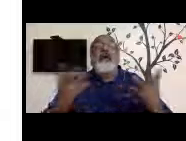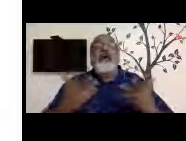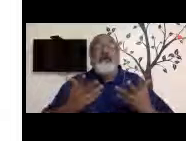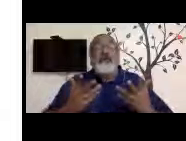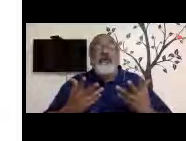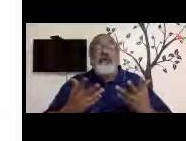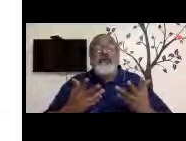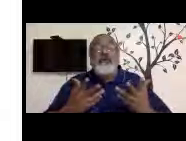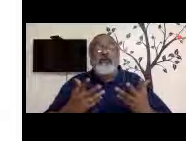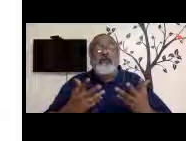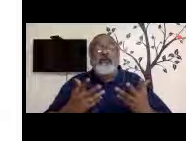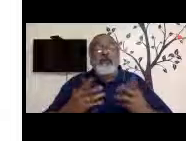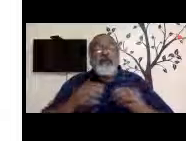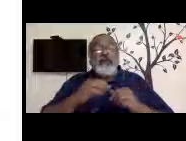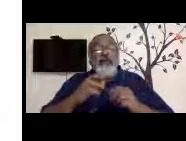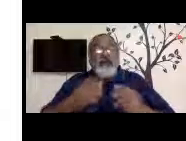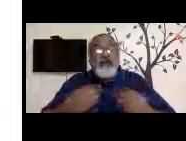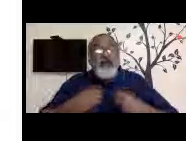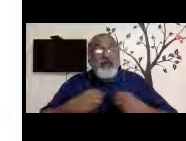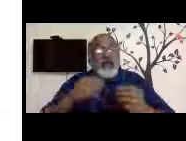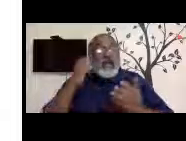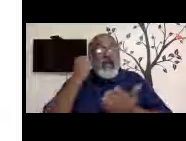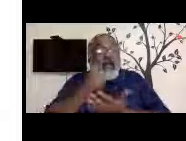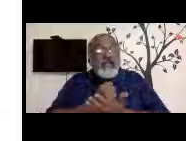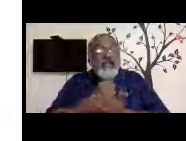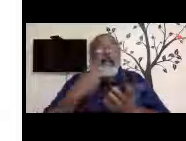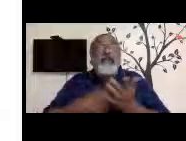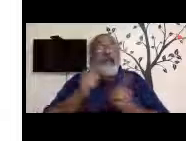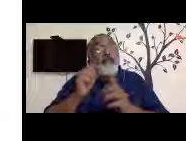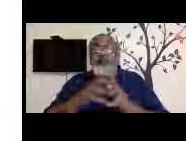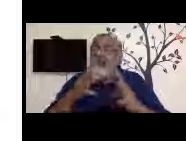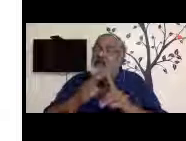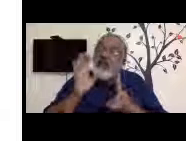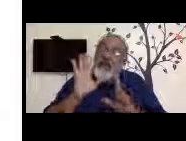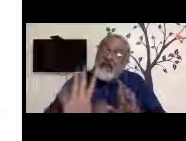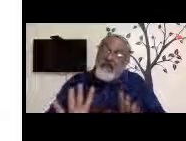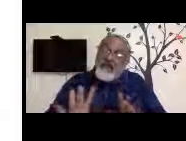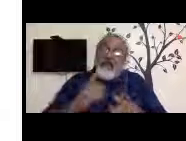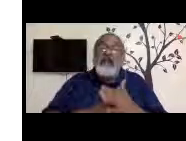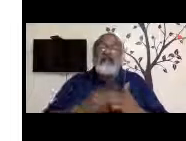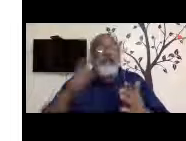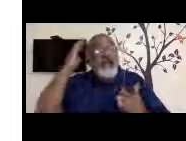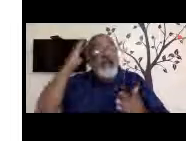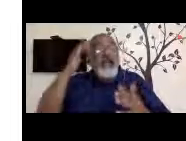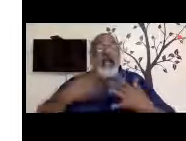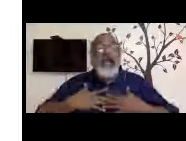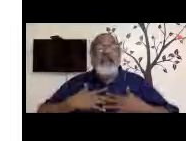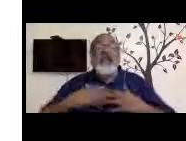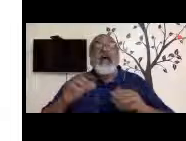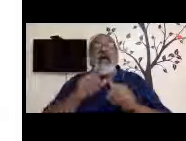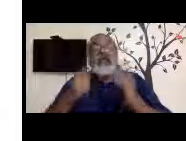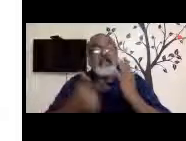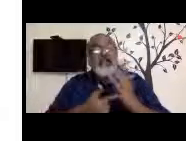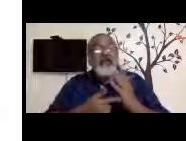Persons with Disabilities Act, and in Mental Health Act, there is a specific provision of providing